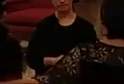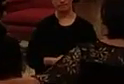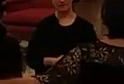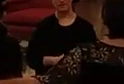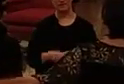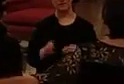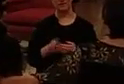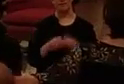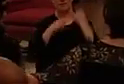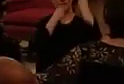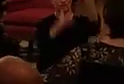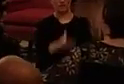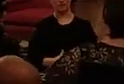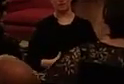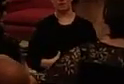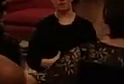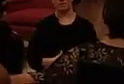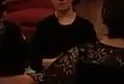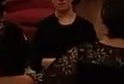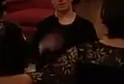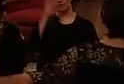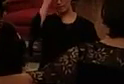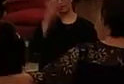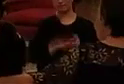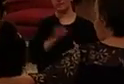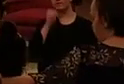Some have even been rejected by spouses.